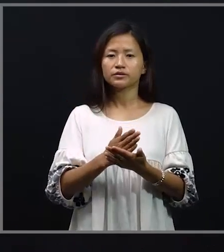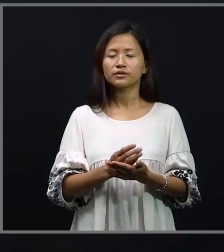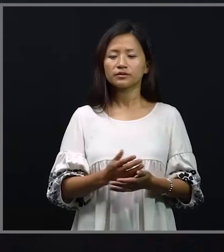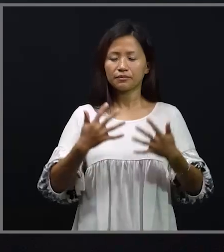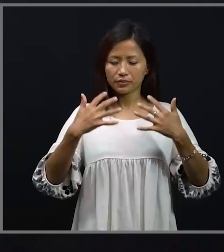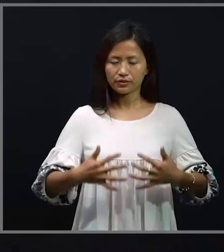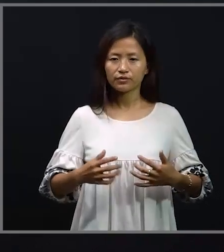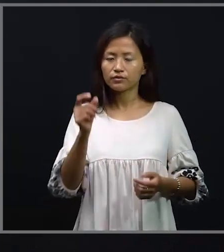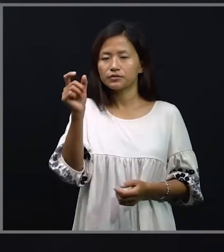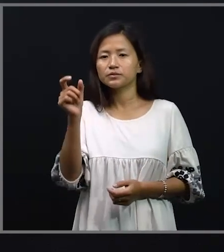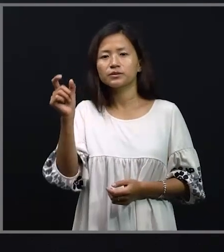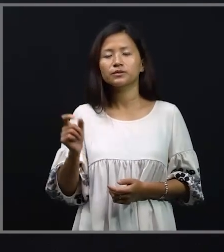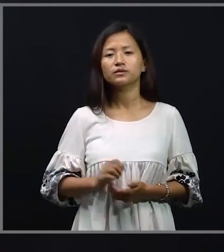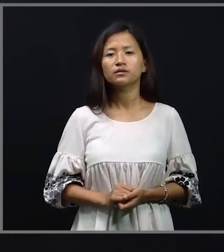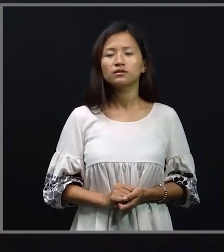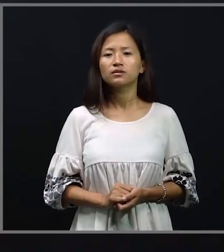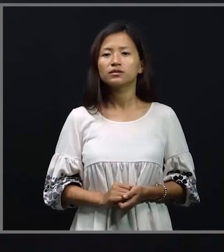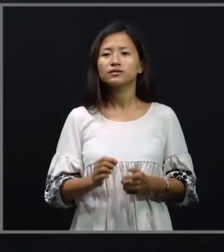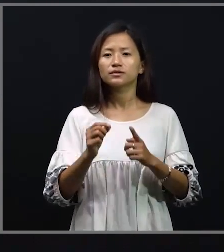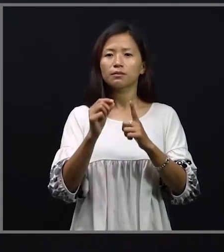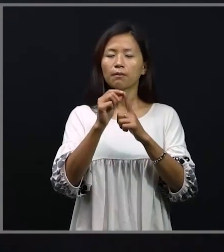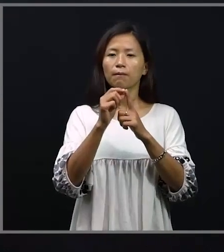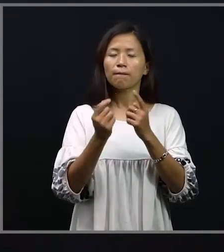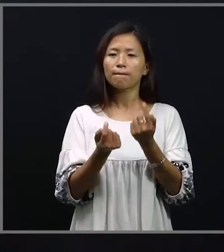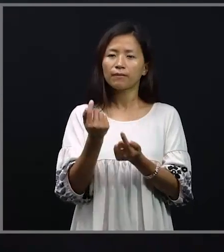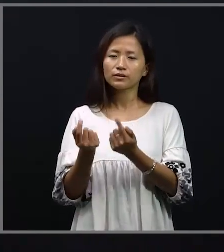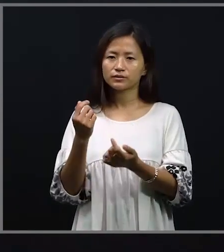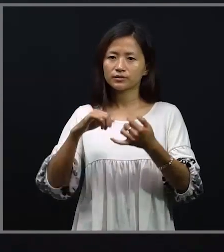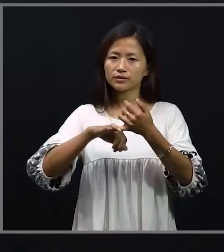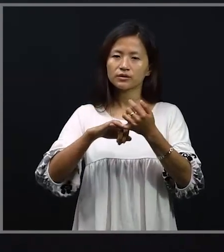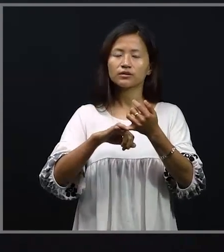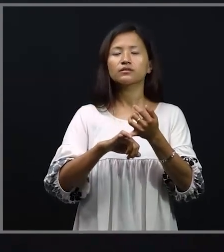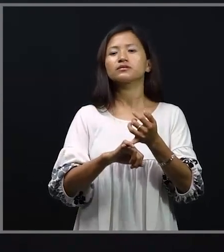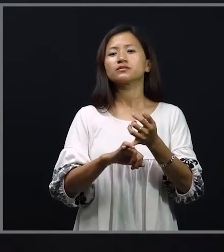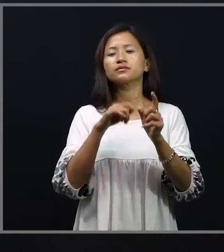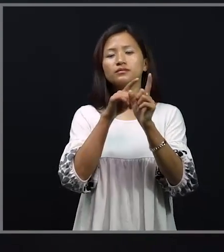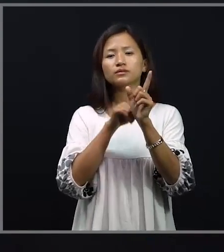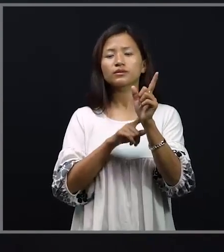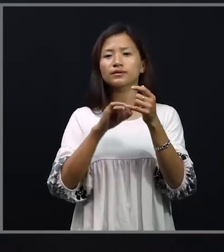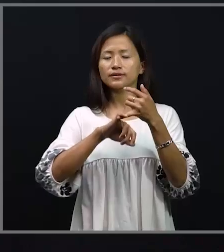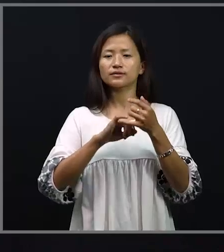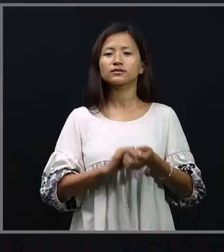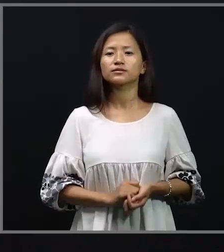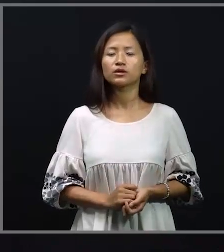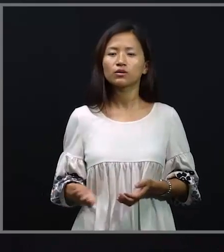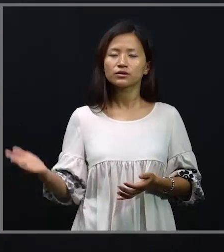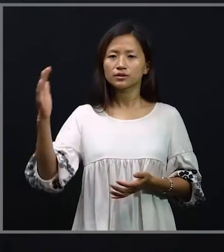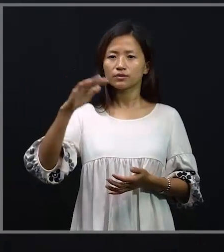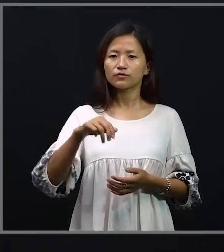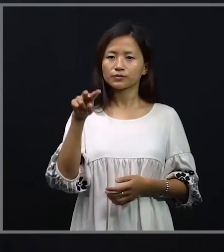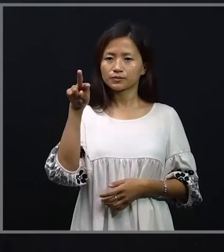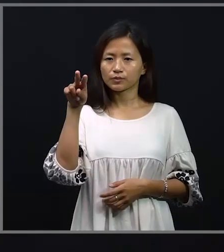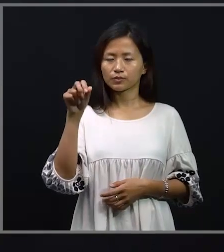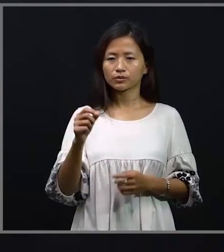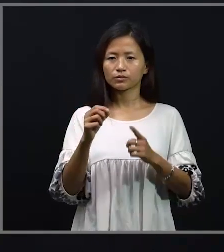of the people in the political system. All this encompasses, or all this forms the meaning